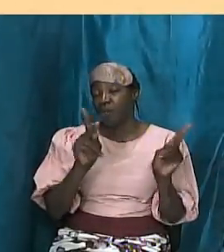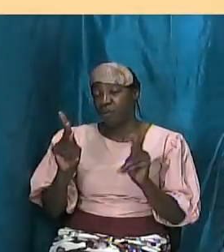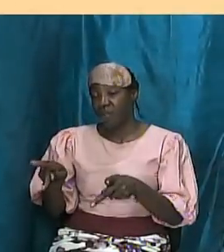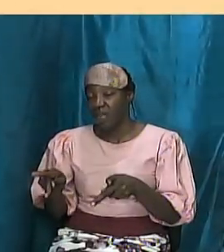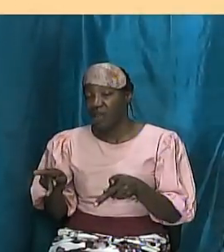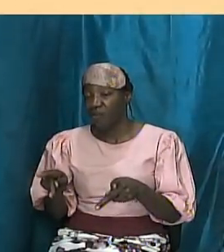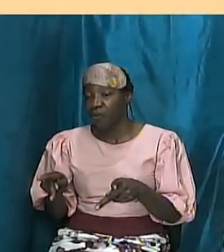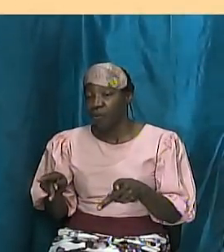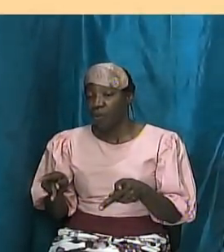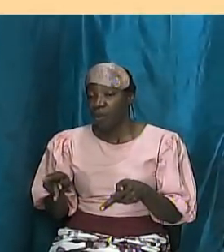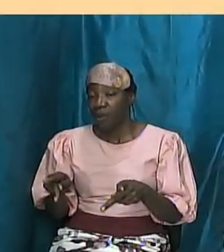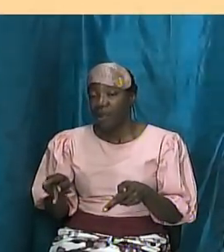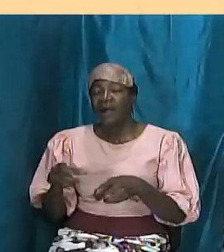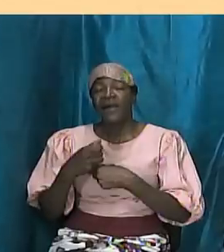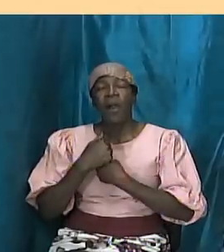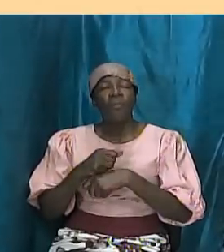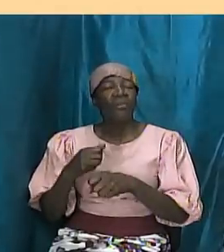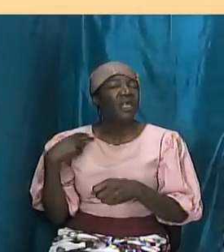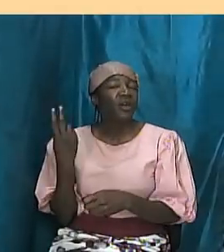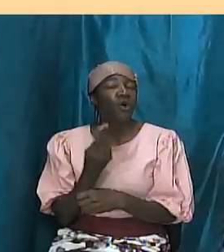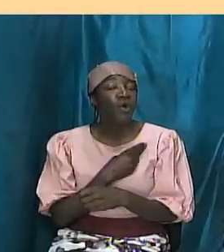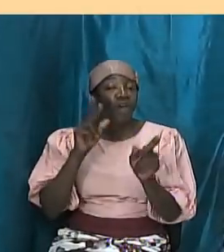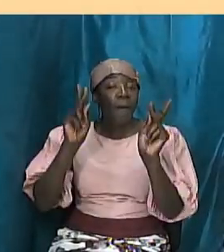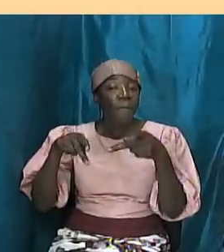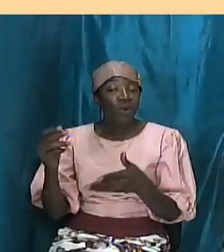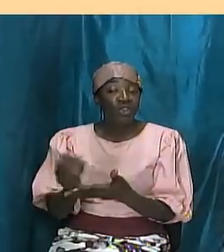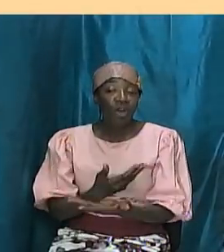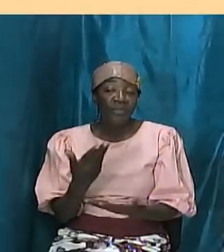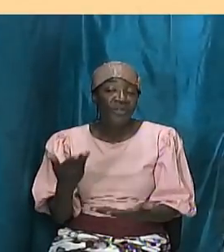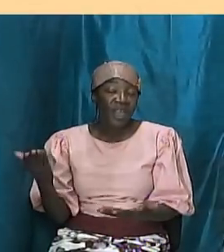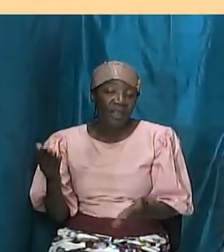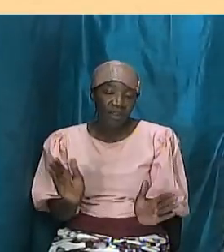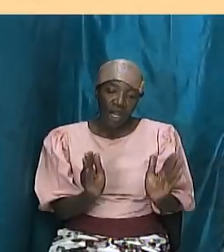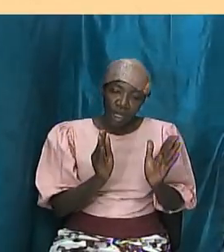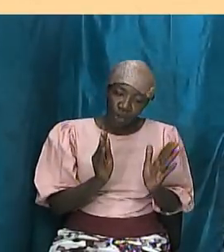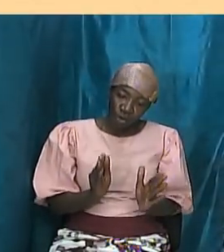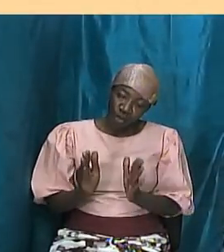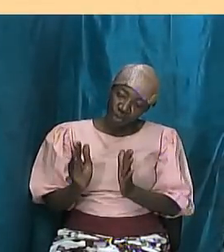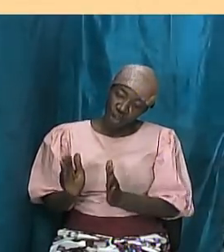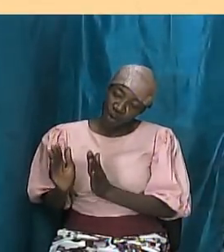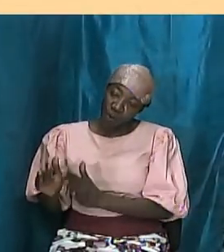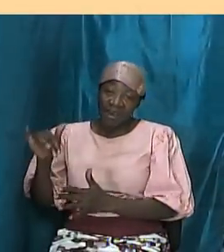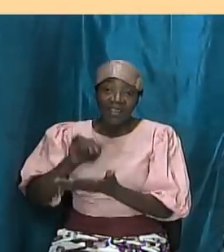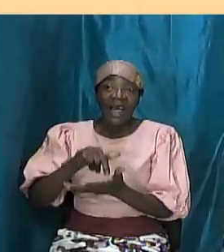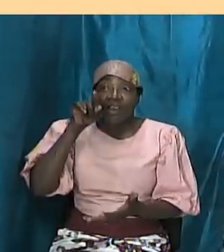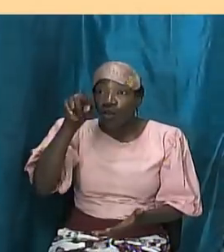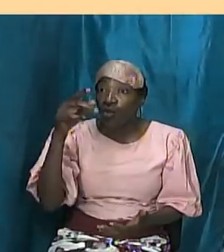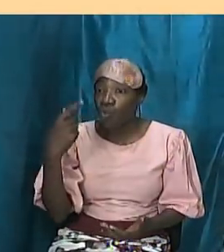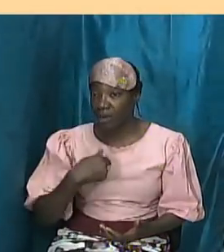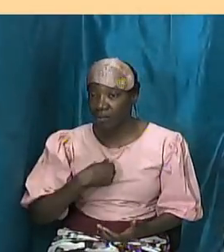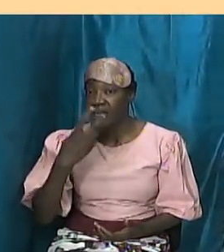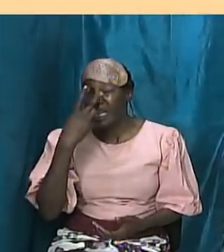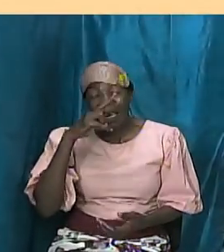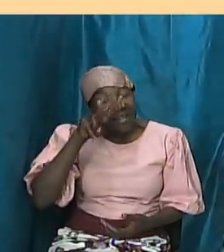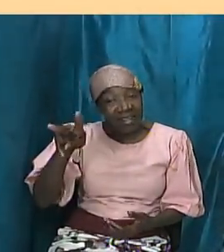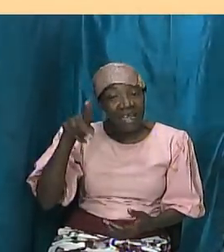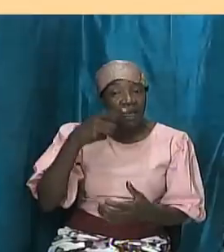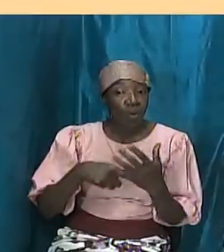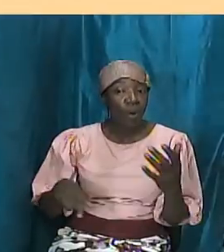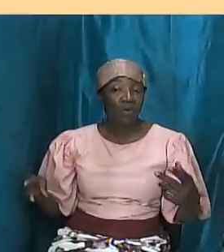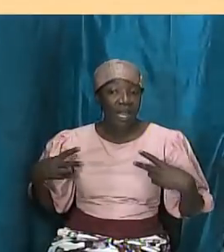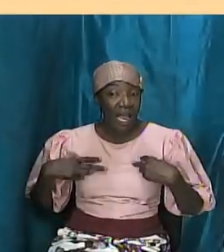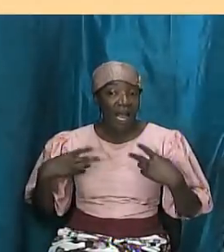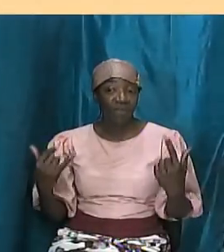it allows us to put some things into sequence so that we can see that what we have today